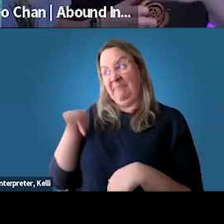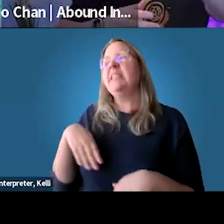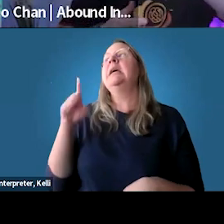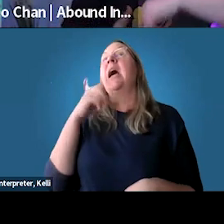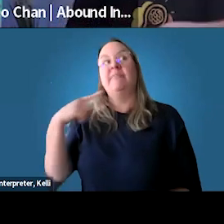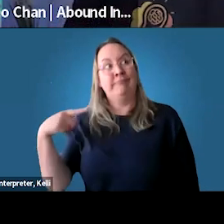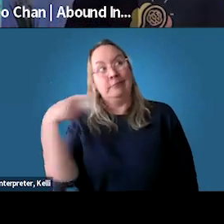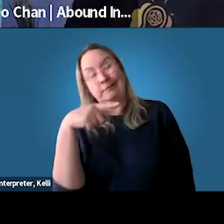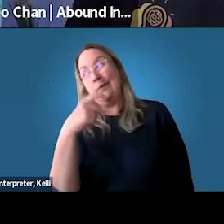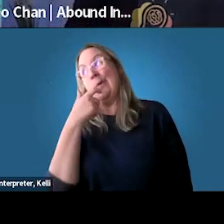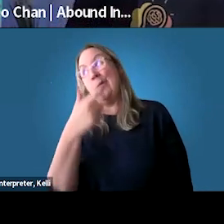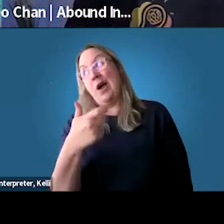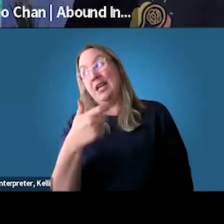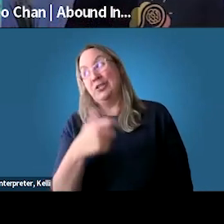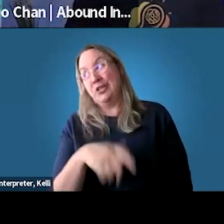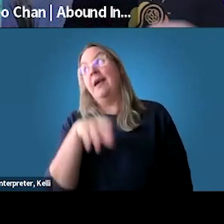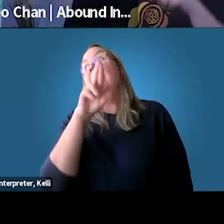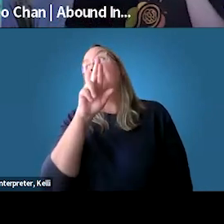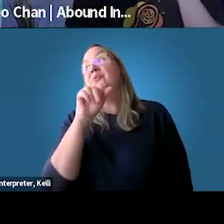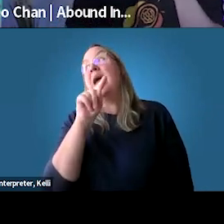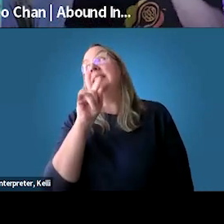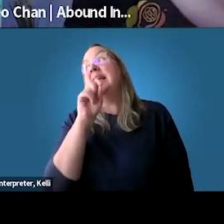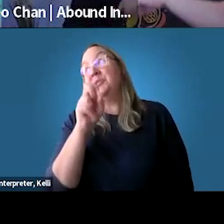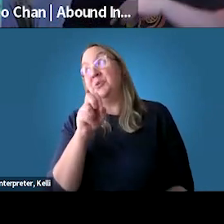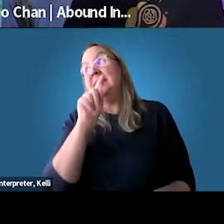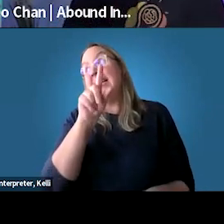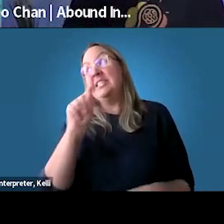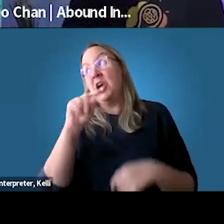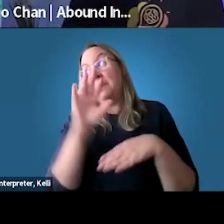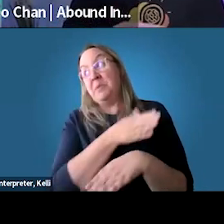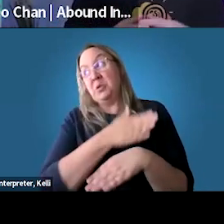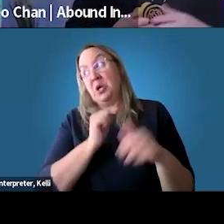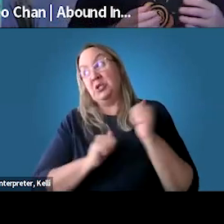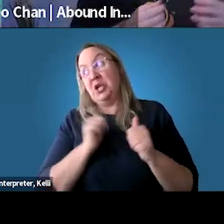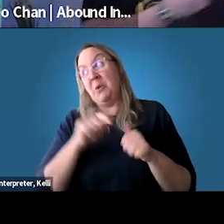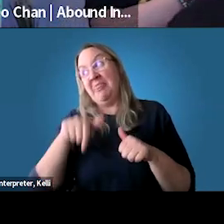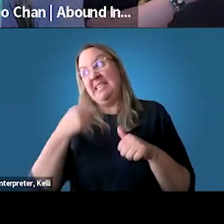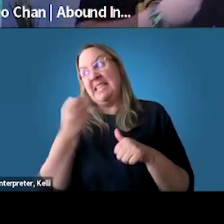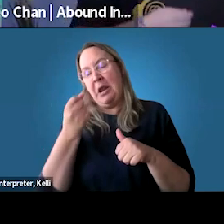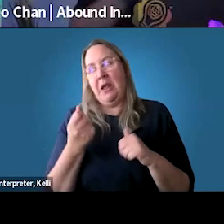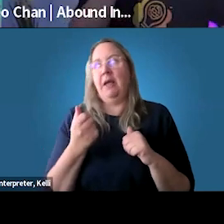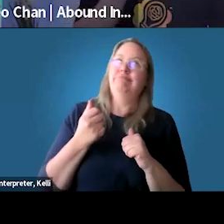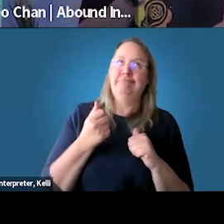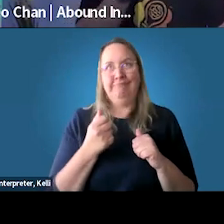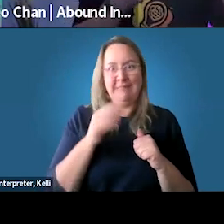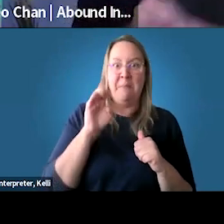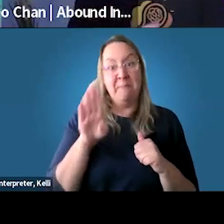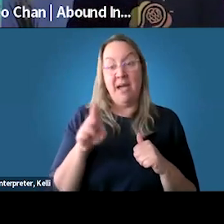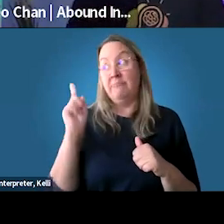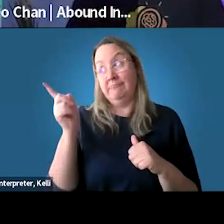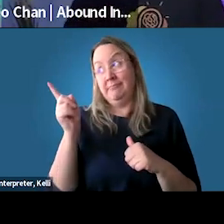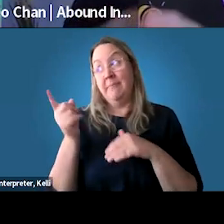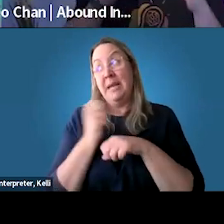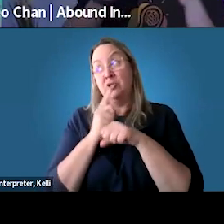go watch the Rat Tattoo TikTok musical this Saturday, and Bob, you're going to make me do